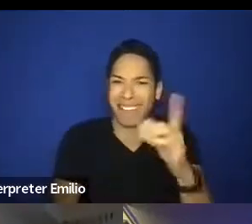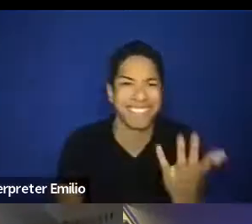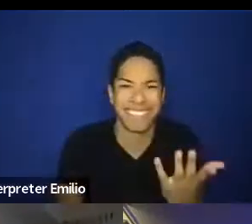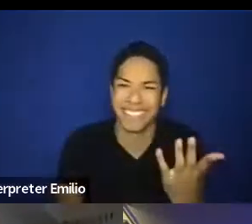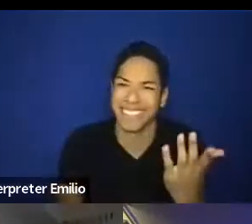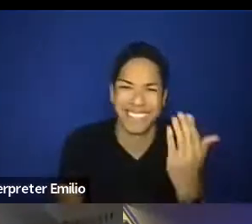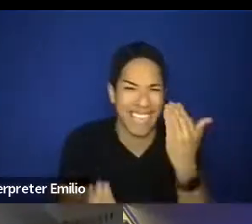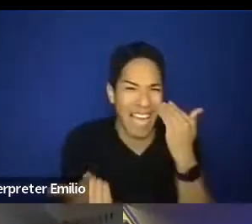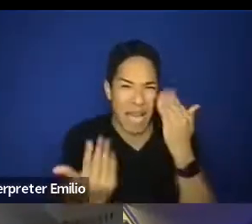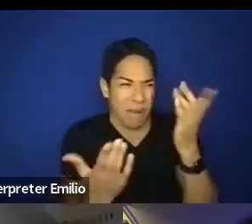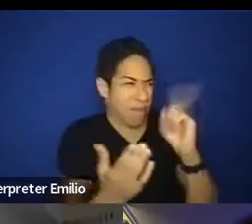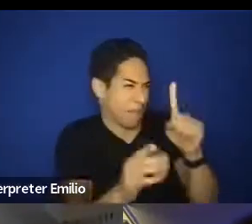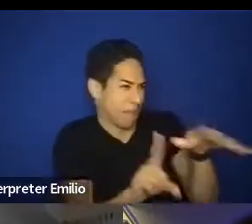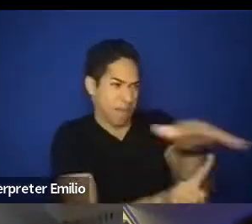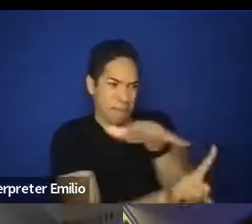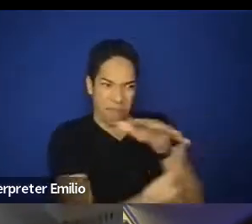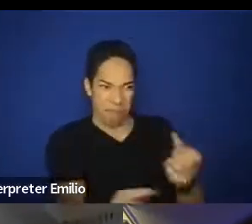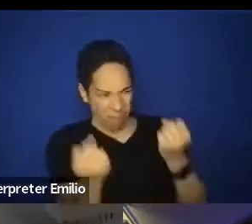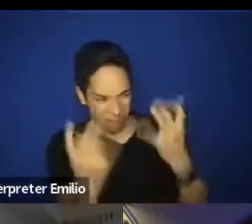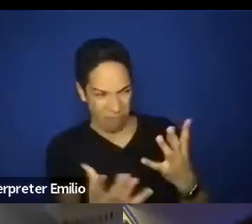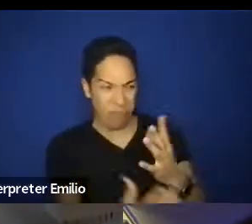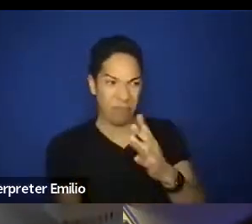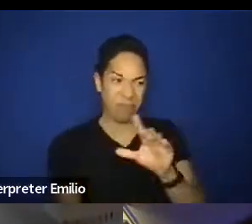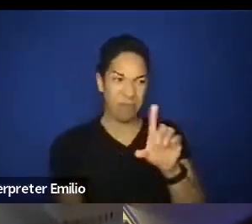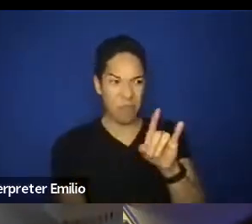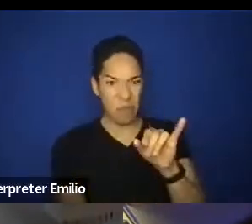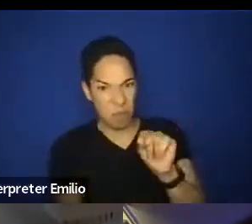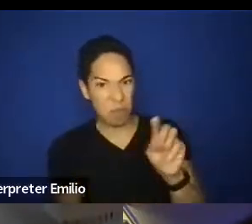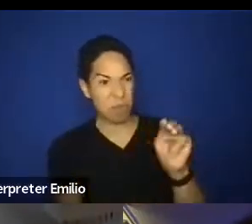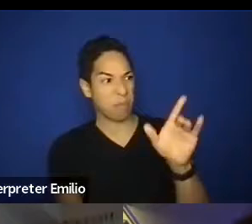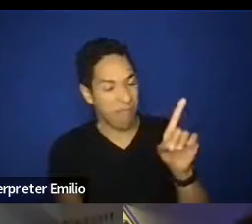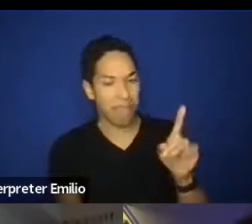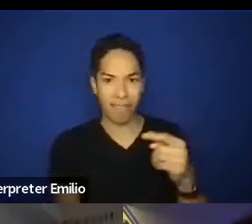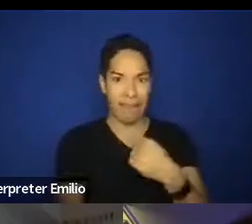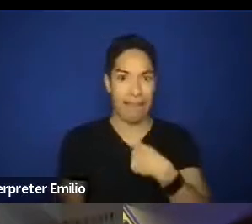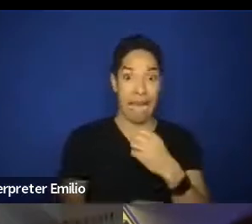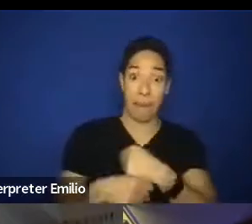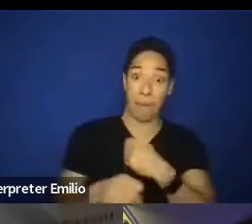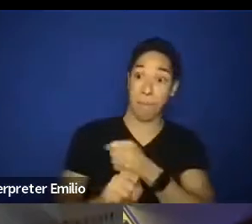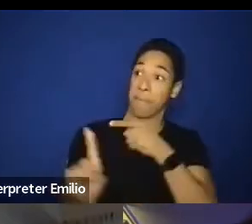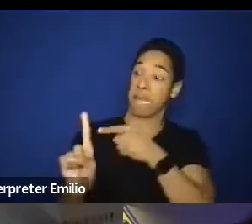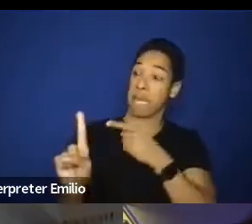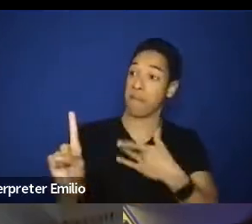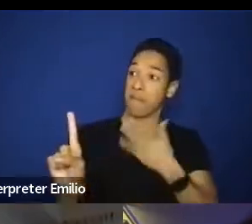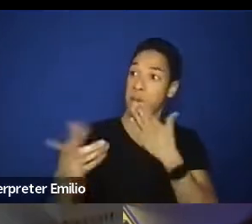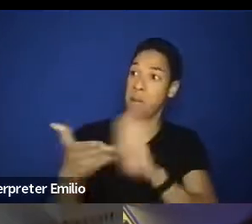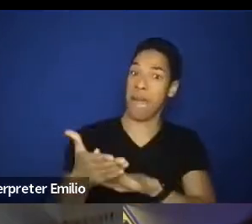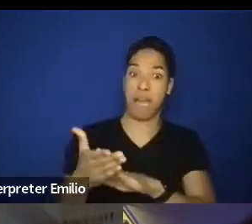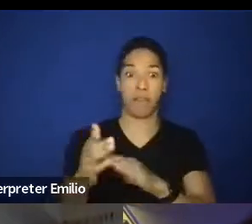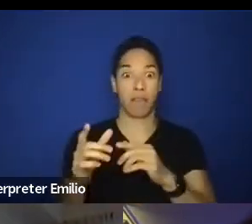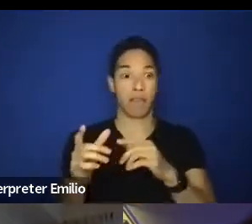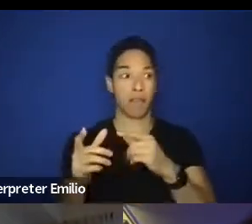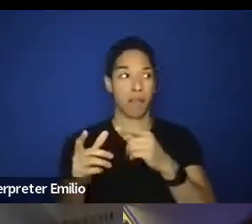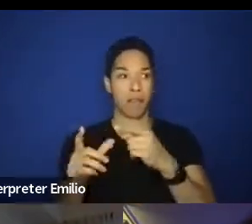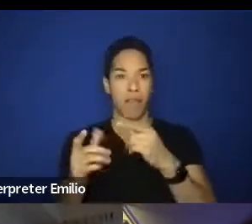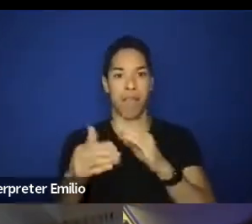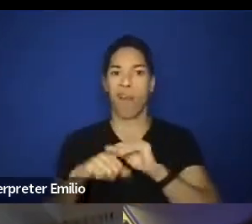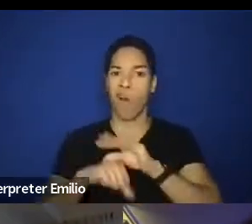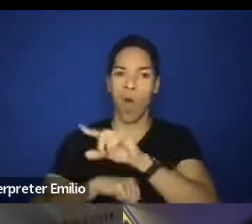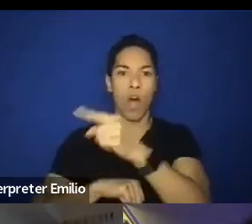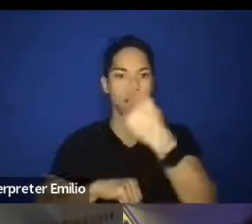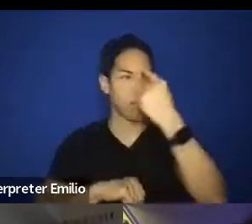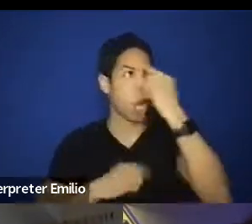The last thing I should do is go make him feel bad, which makes him go, I should not ask questions. This is a terrible idea. I should keep